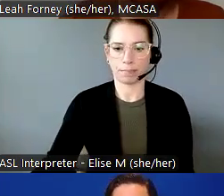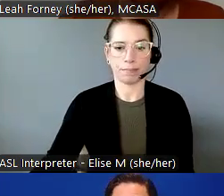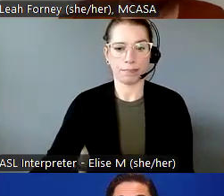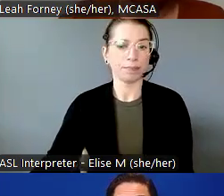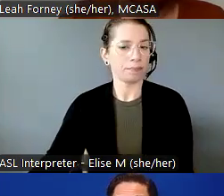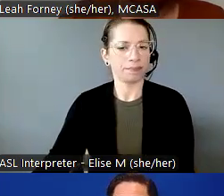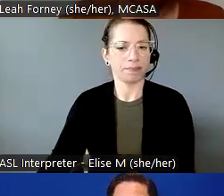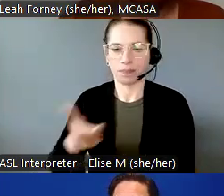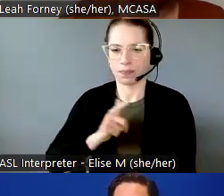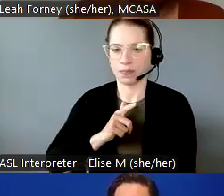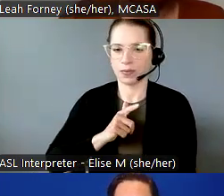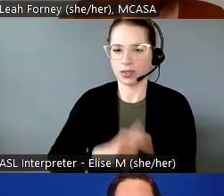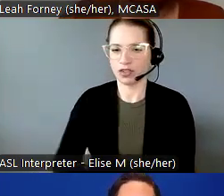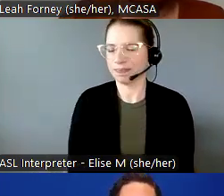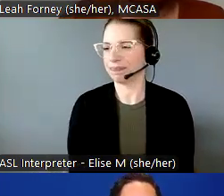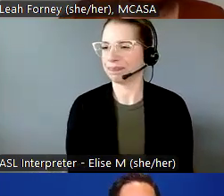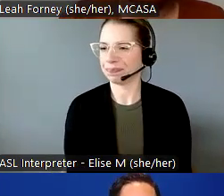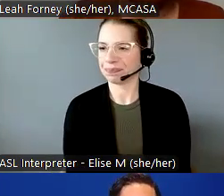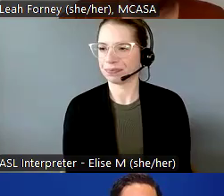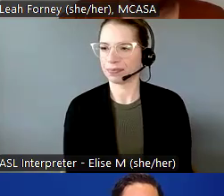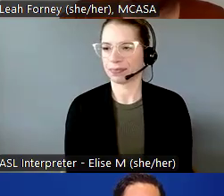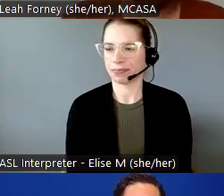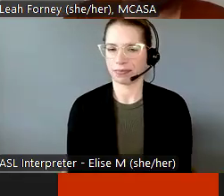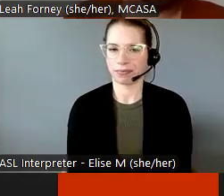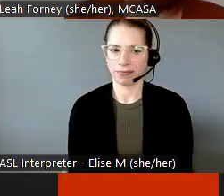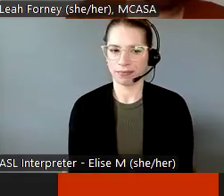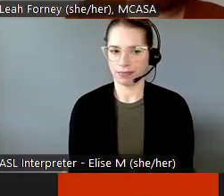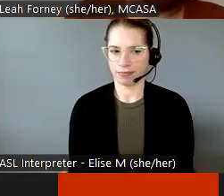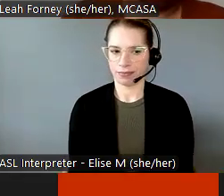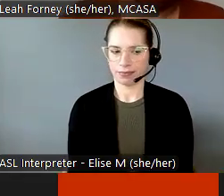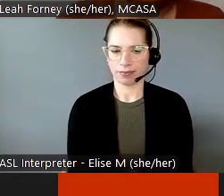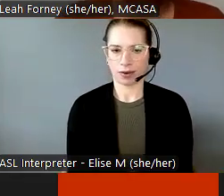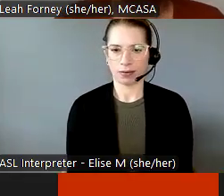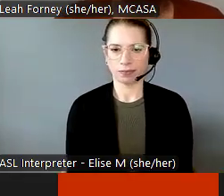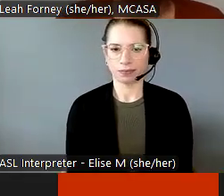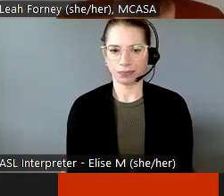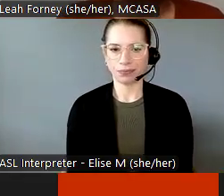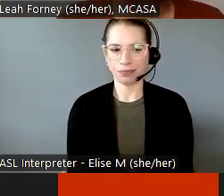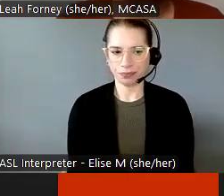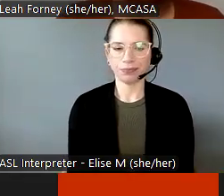For a